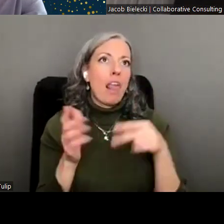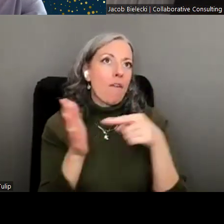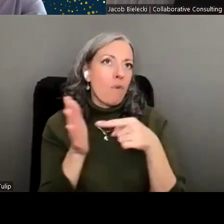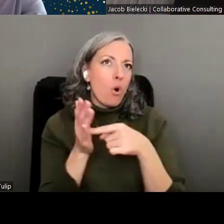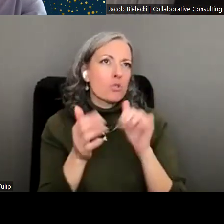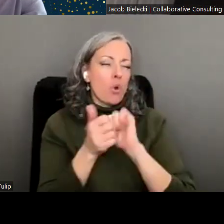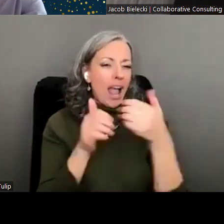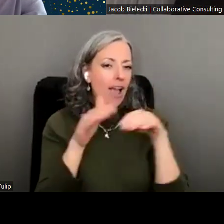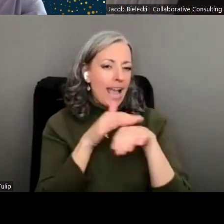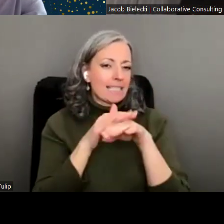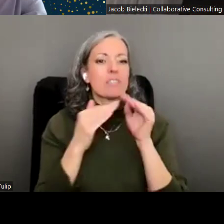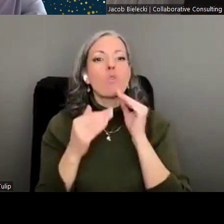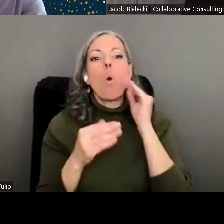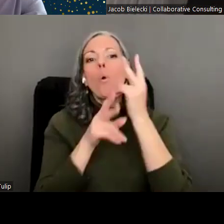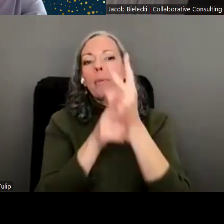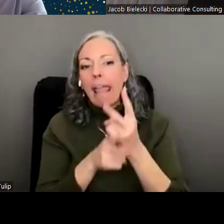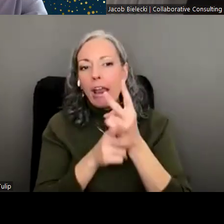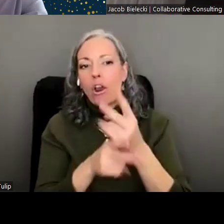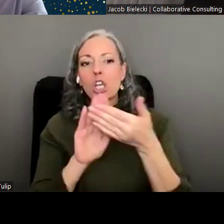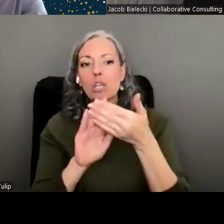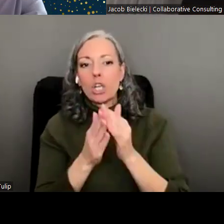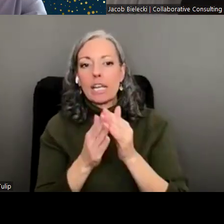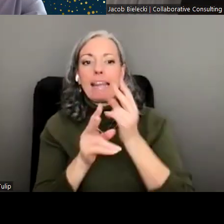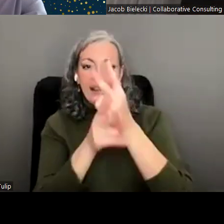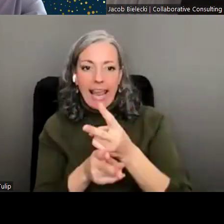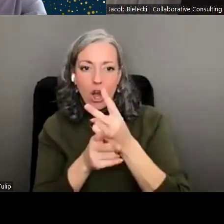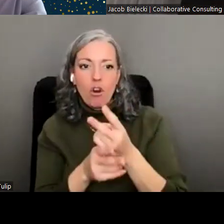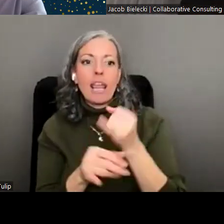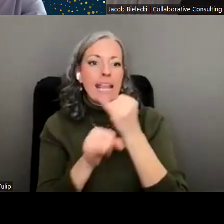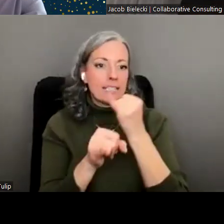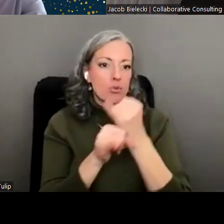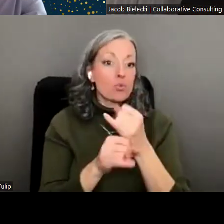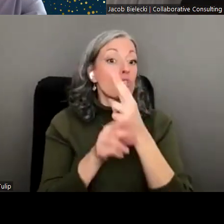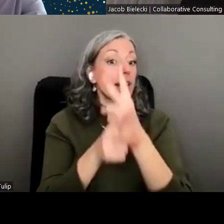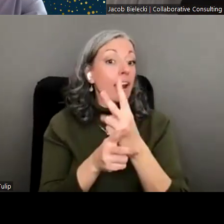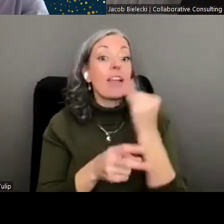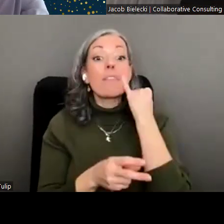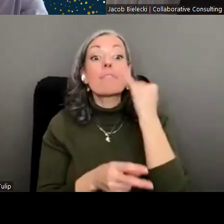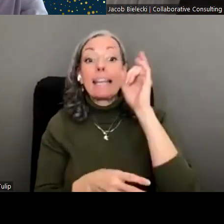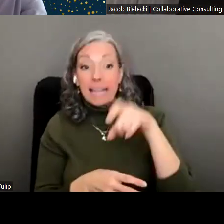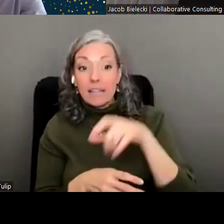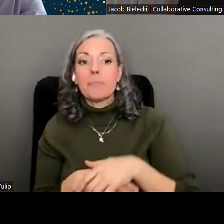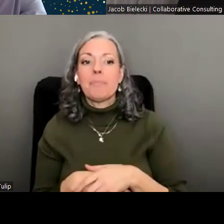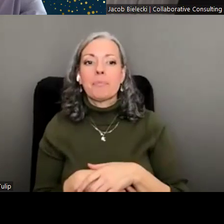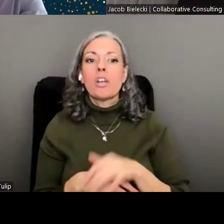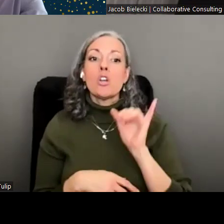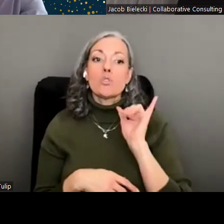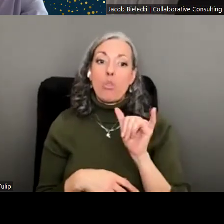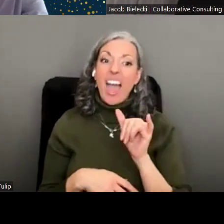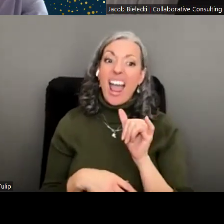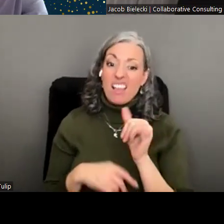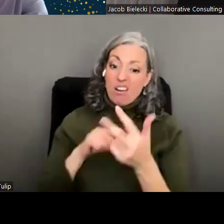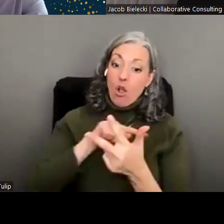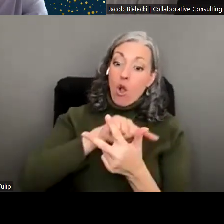home care and community-based care and institutional care when it is needed. So that all of